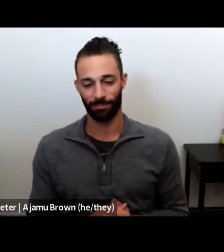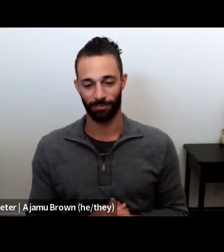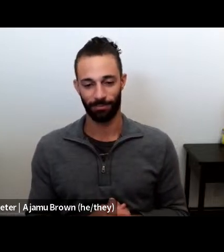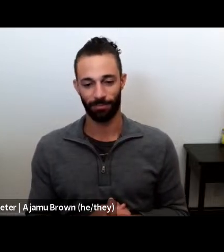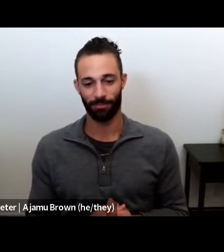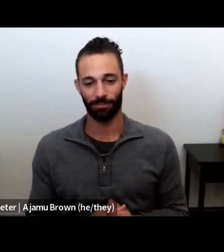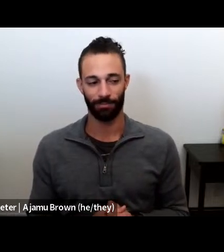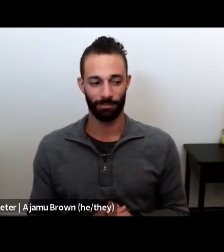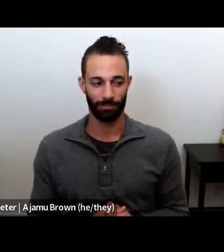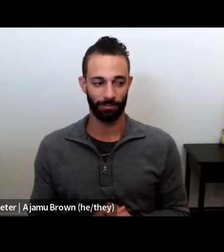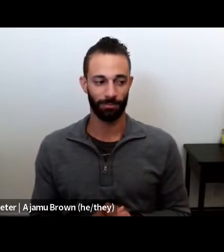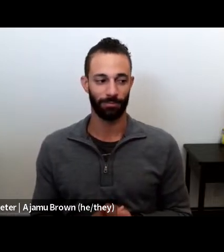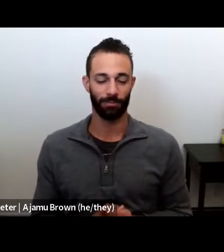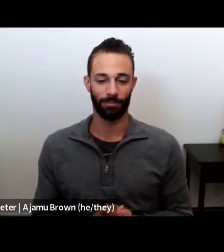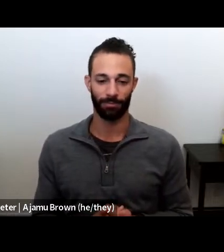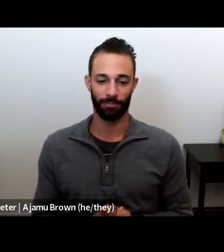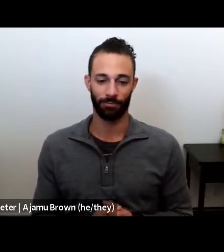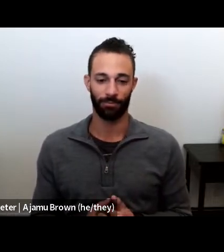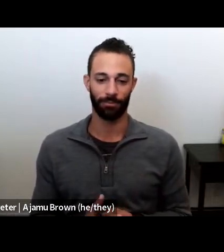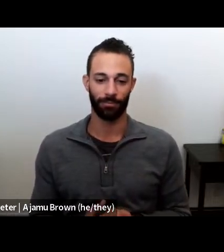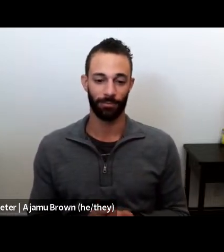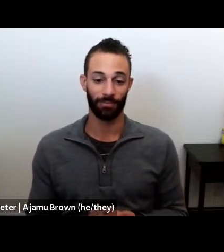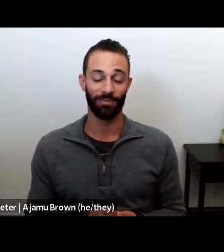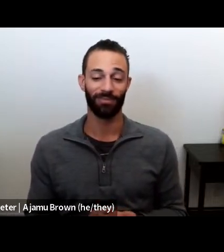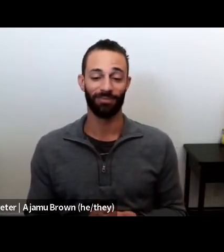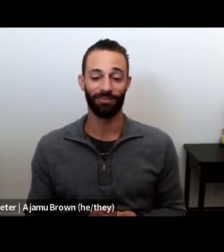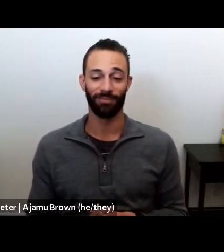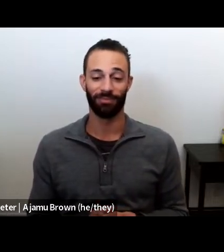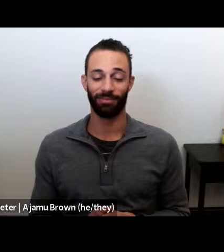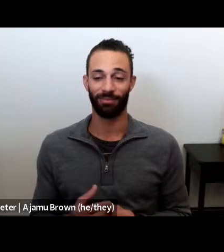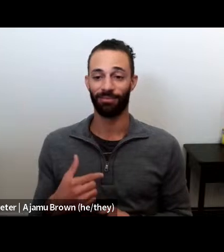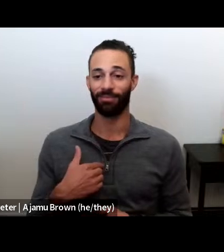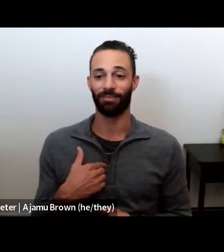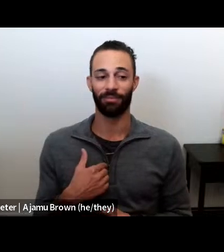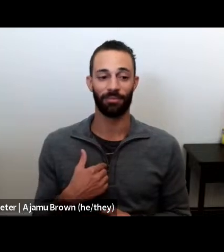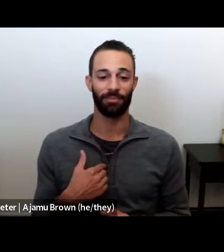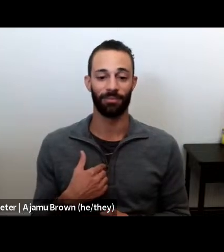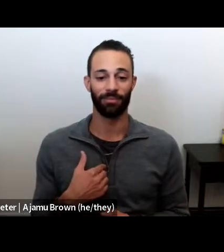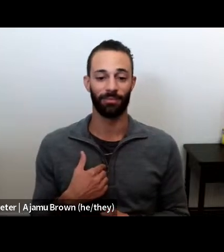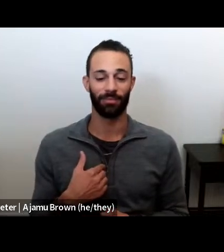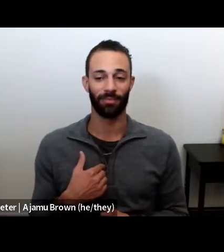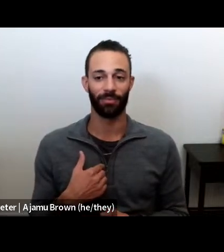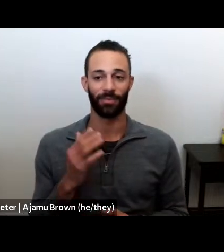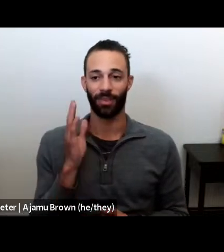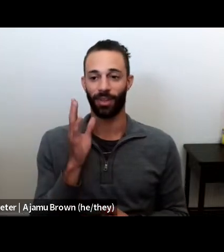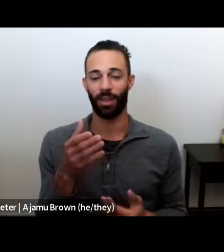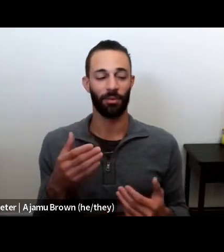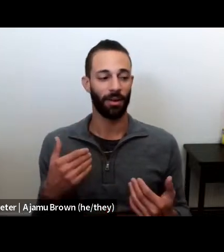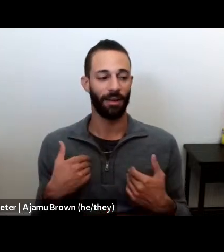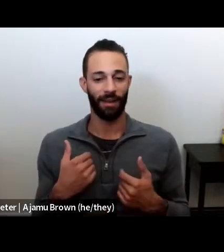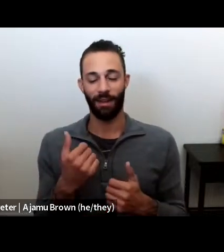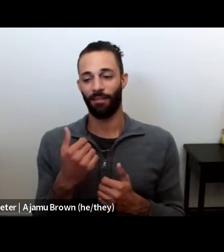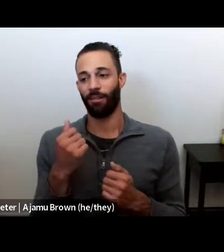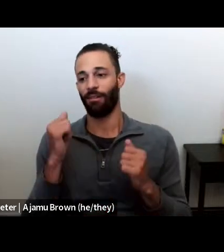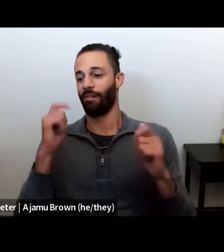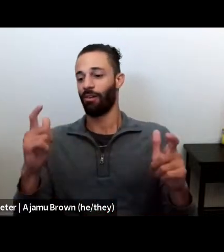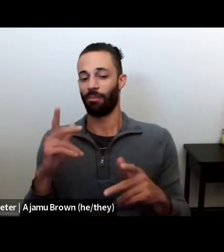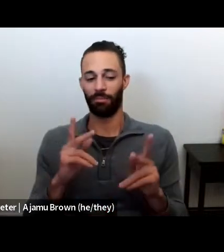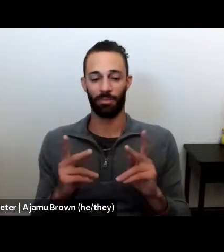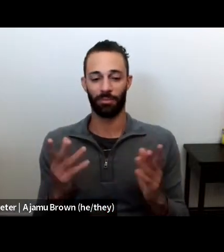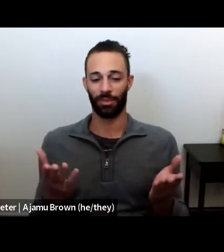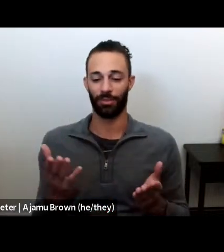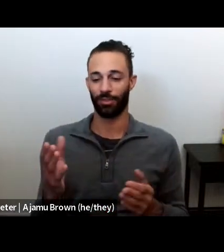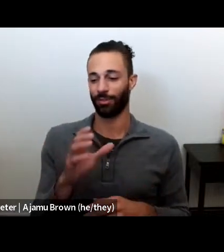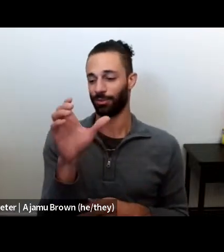Oh, I'm gonna have everybody on this Zoom so mad at me.